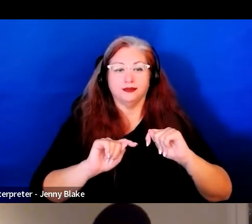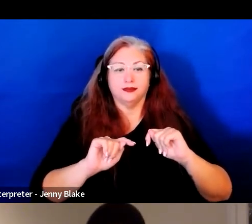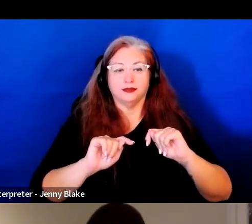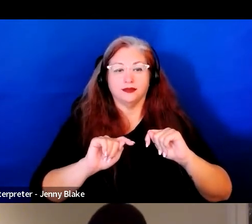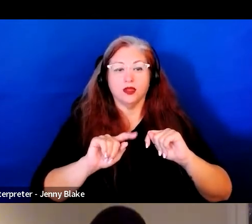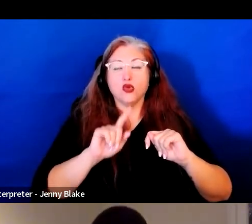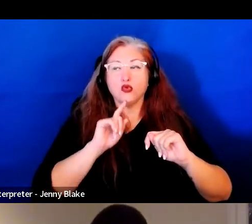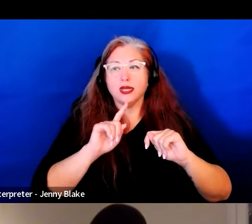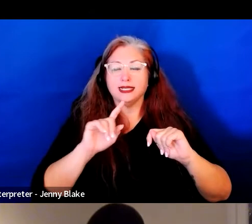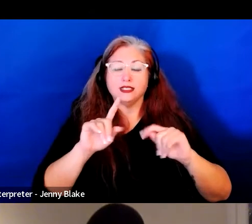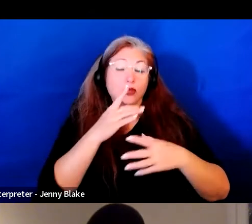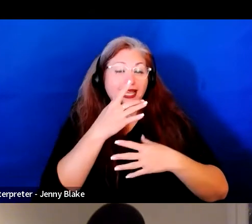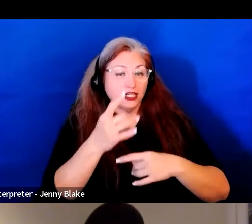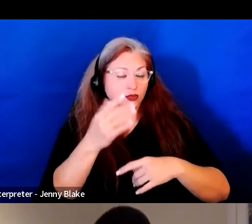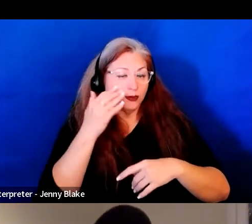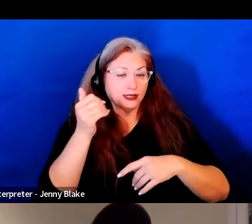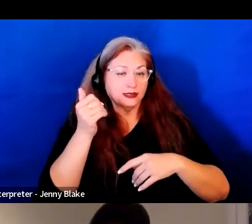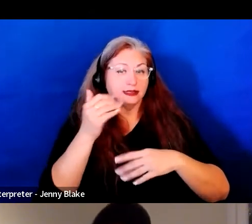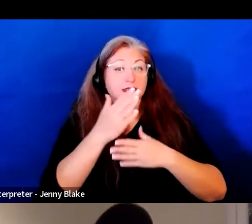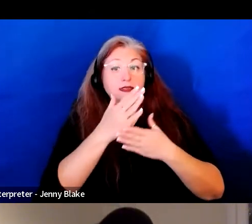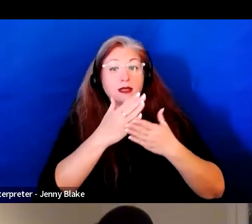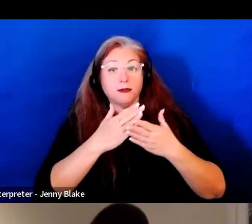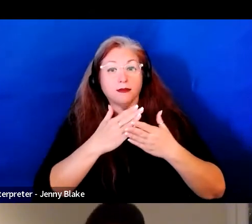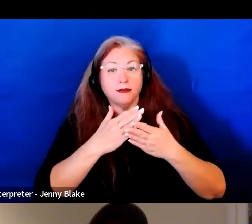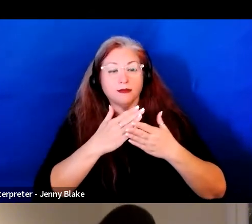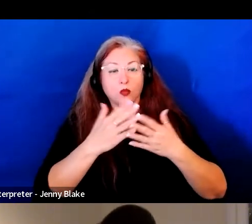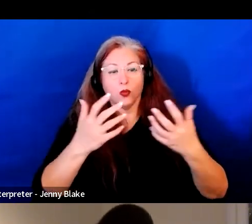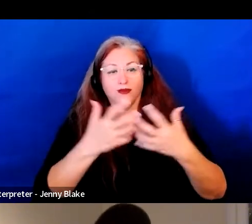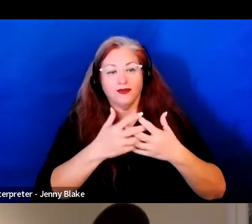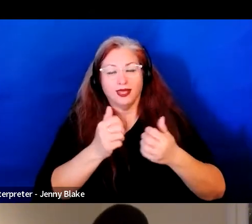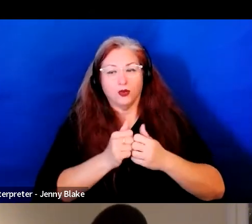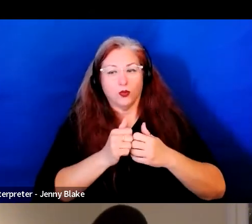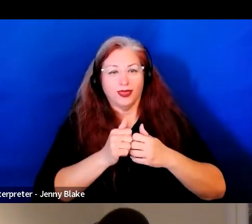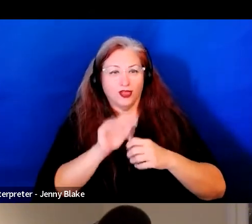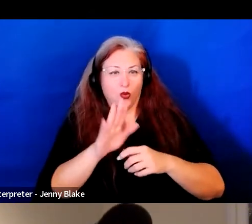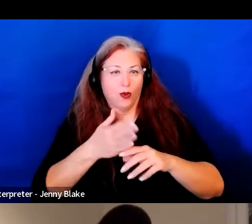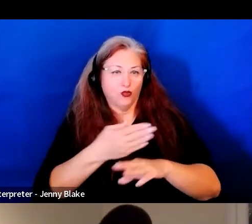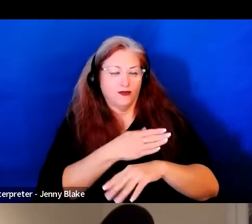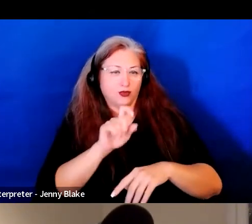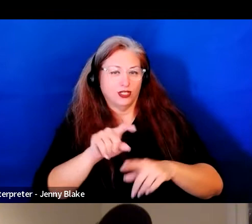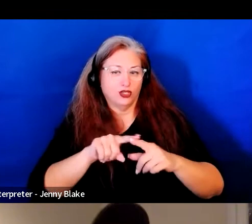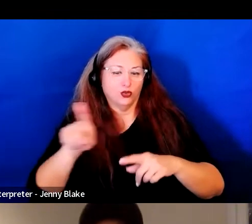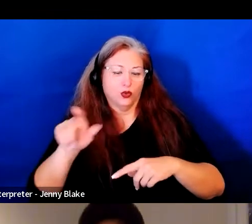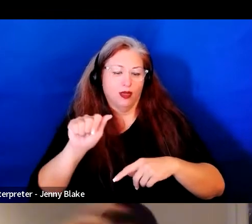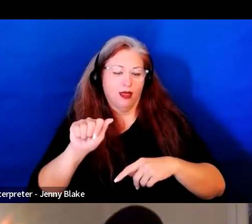It actually kind of is interesting, because some of it also fits into a question that you were asking, Ayse,